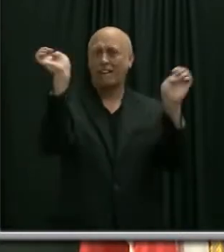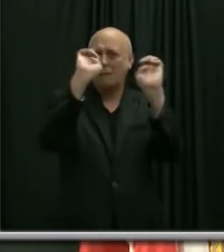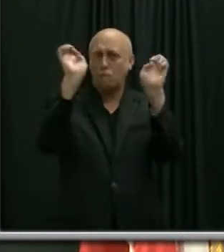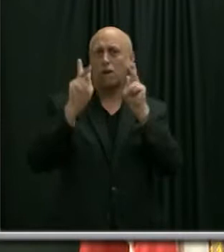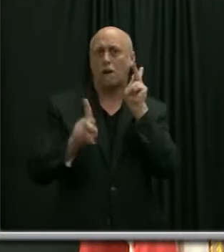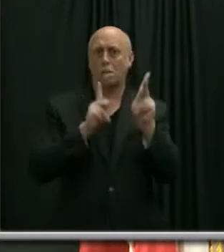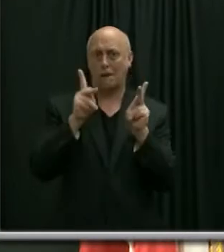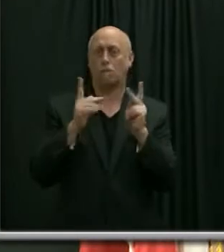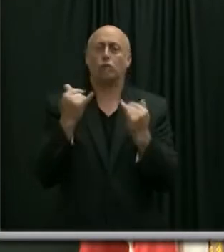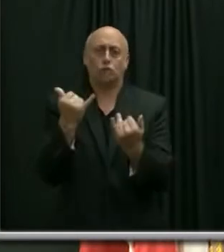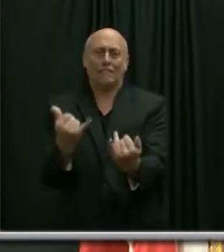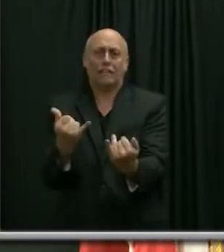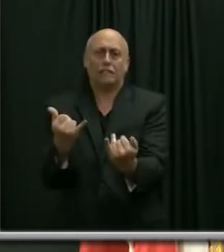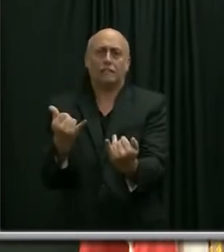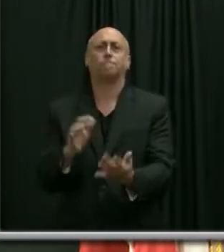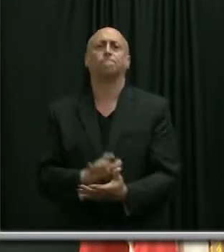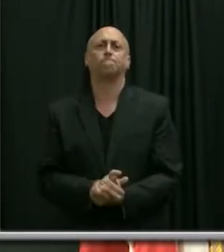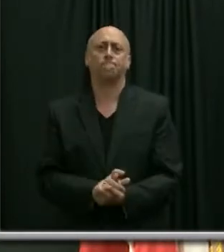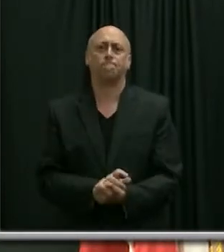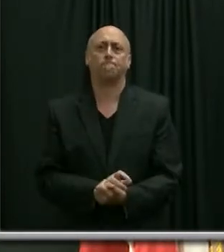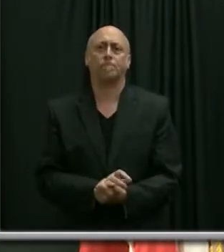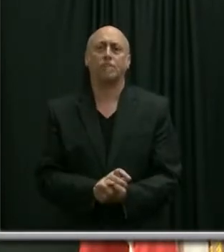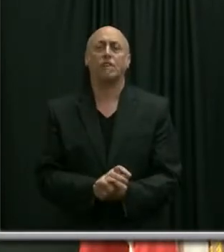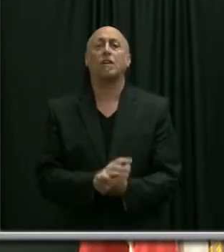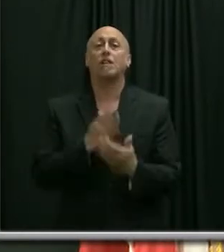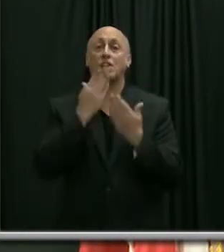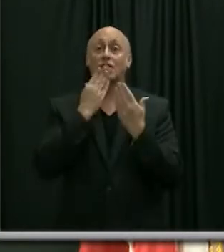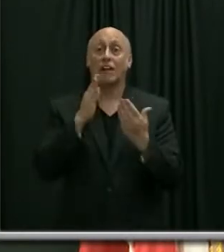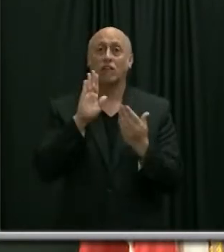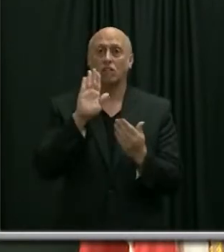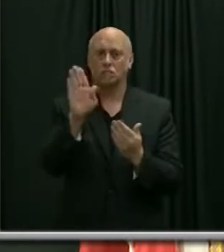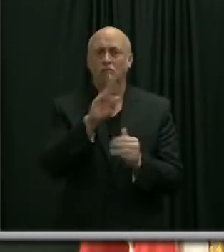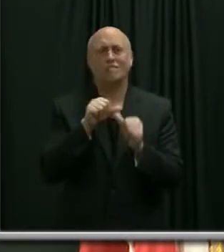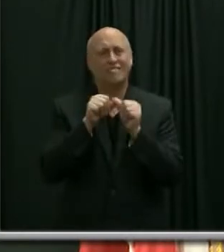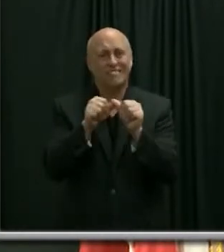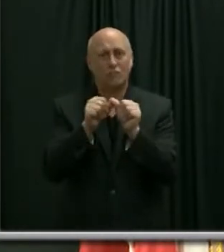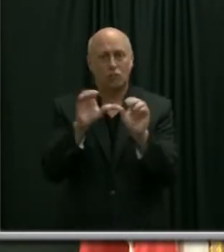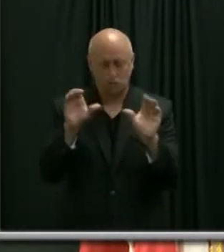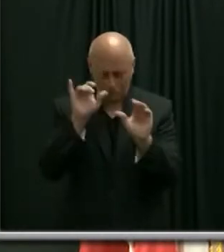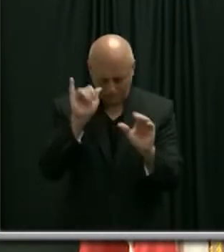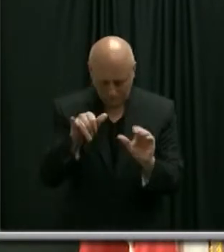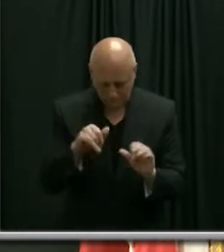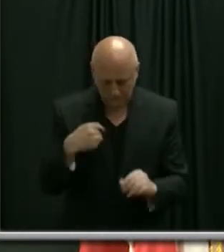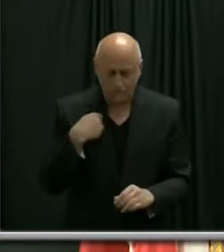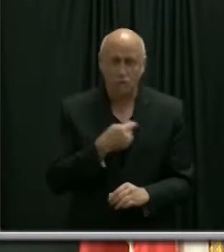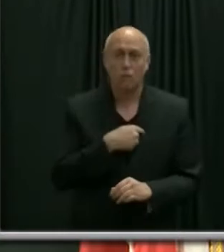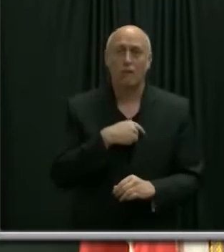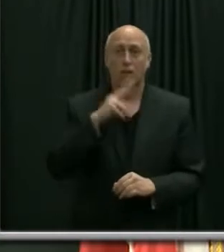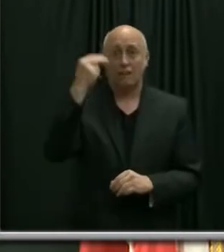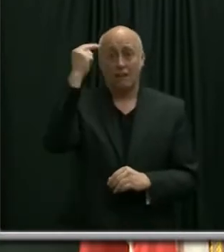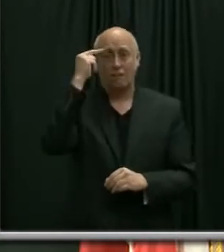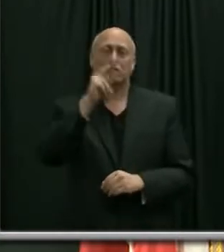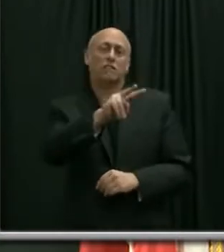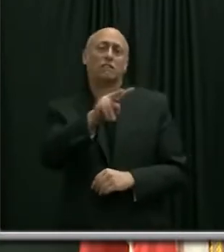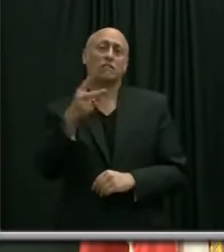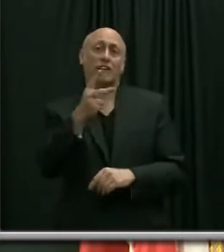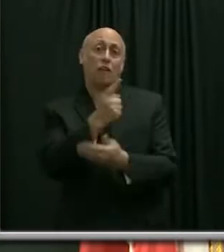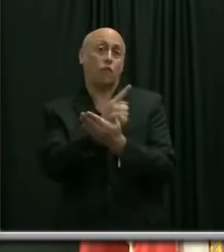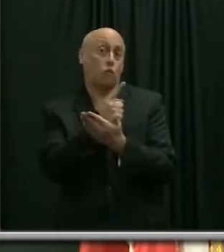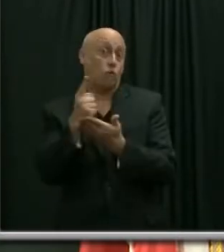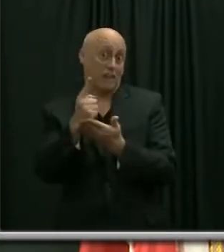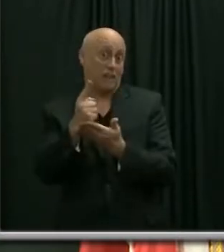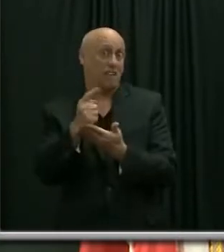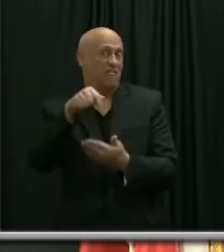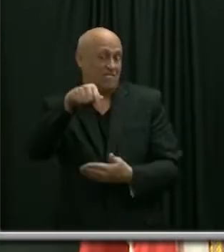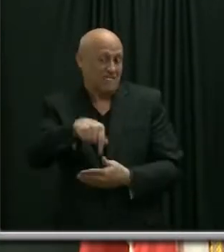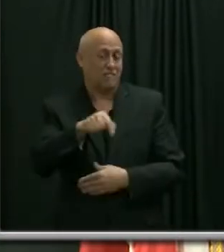today. So I'm really grateful and ask you to please continue that. In Nashville, we are also in our 2nd week of our Safer at Home